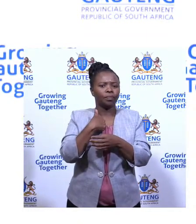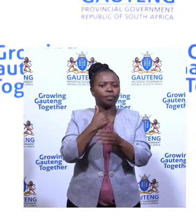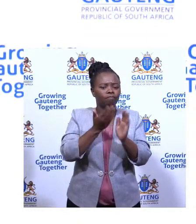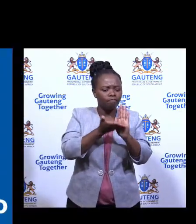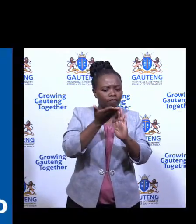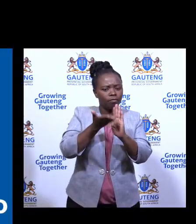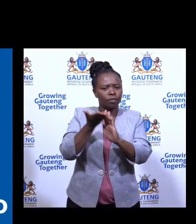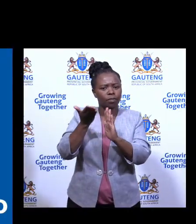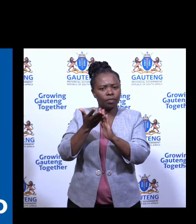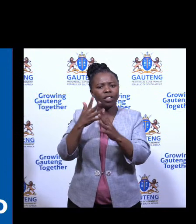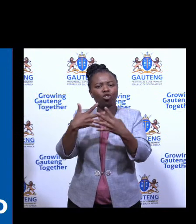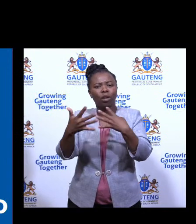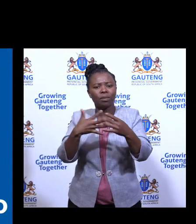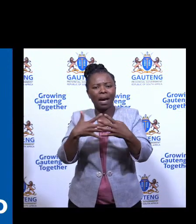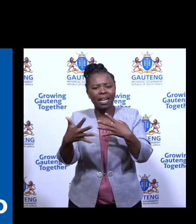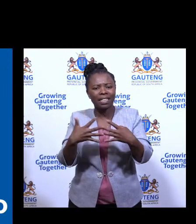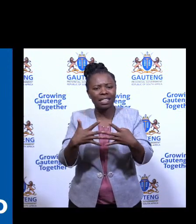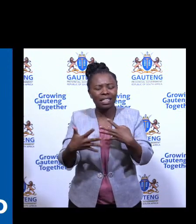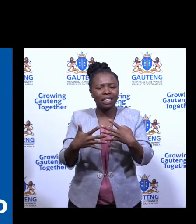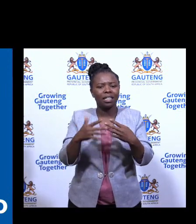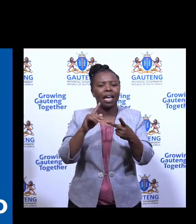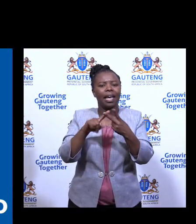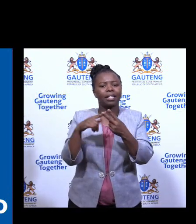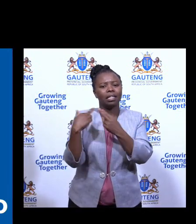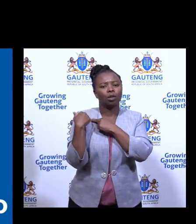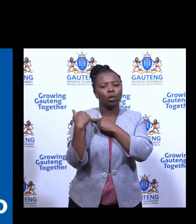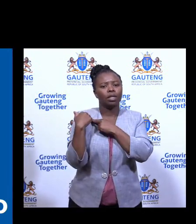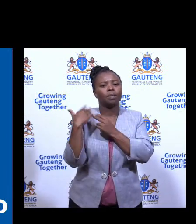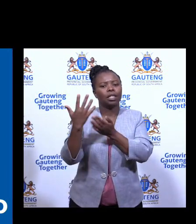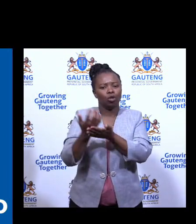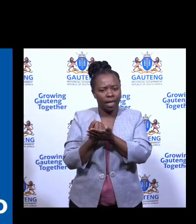around transparency and accountability.